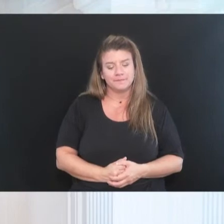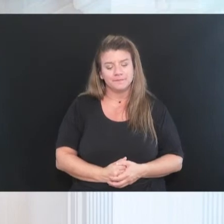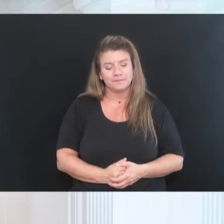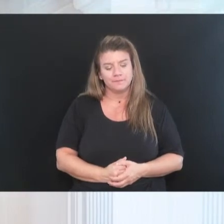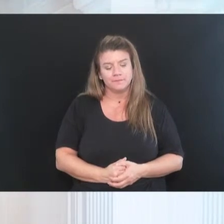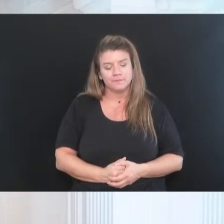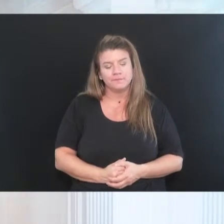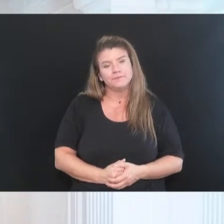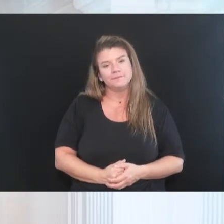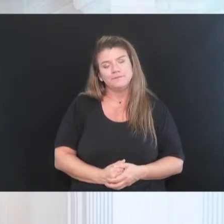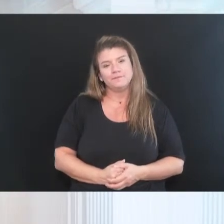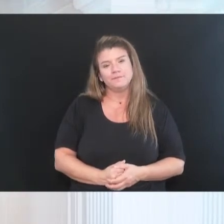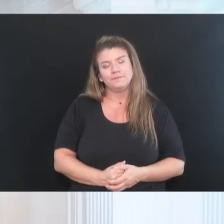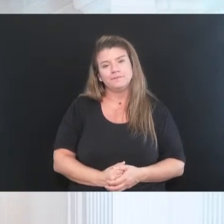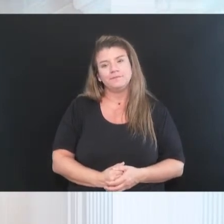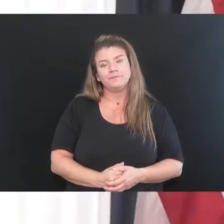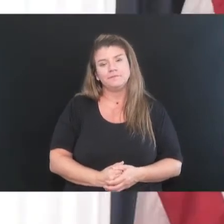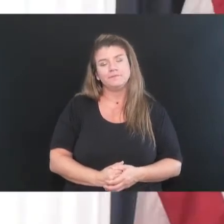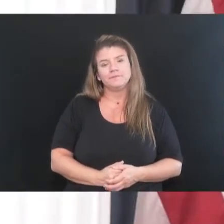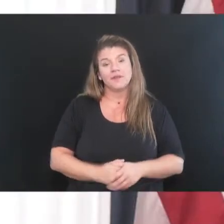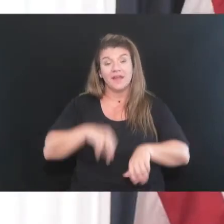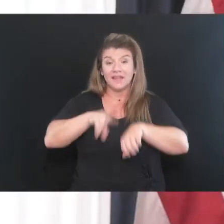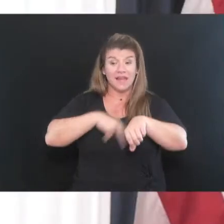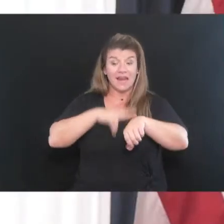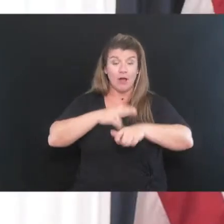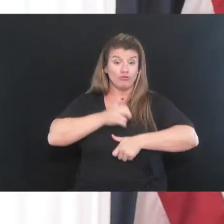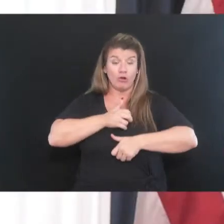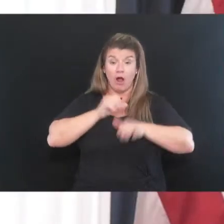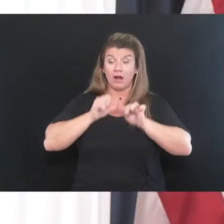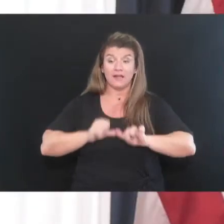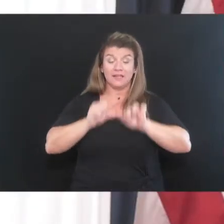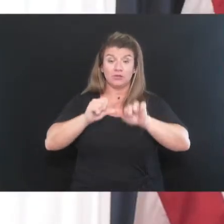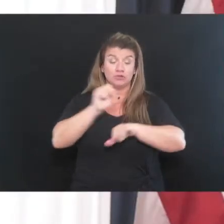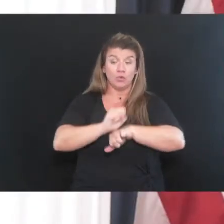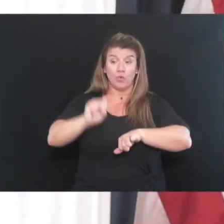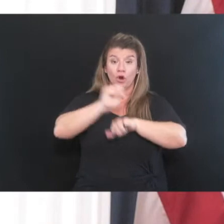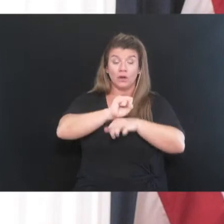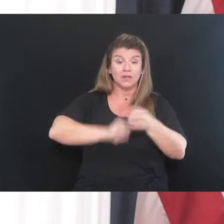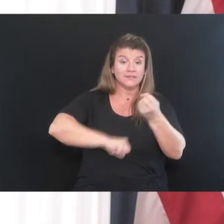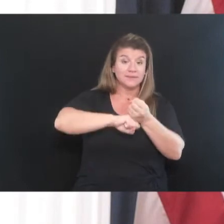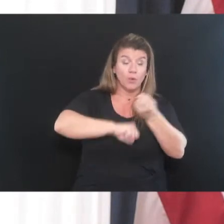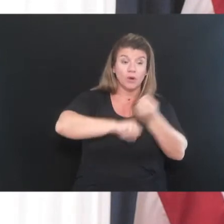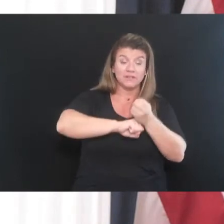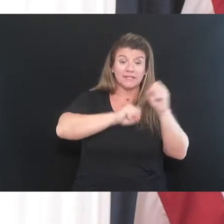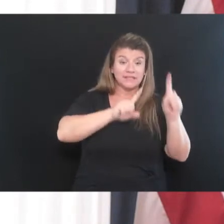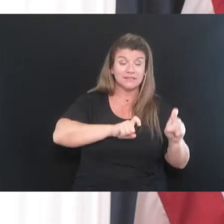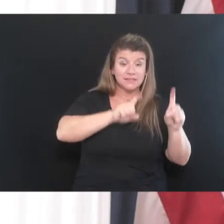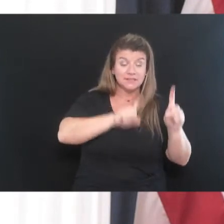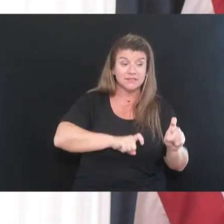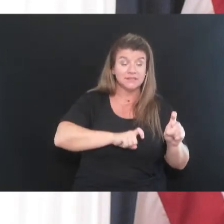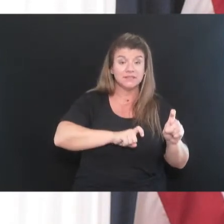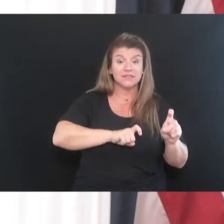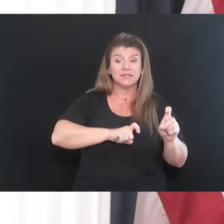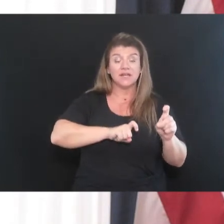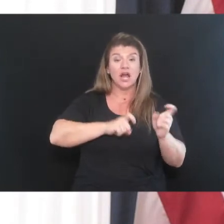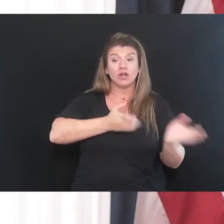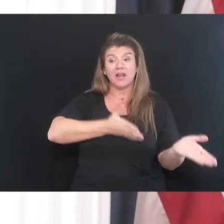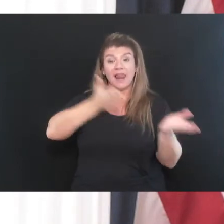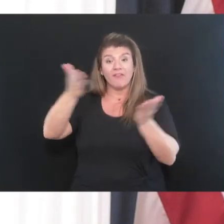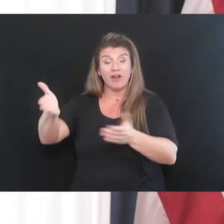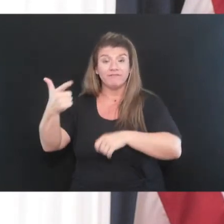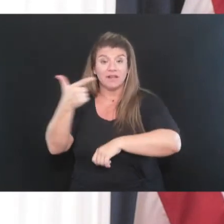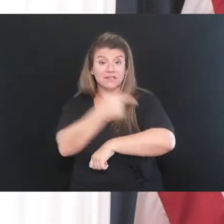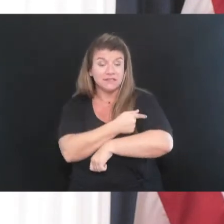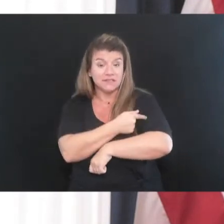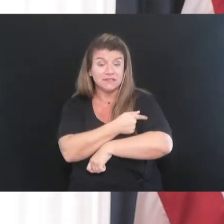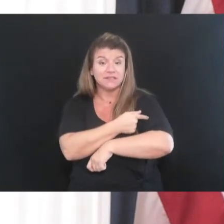So June, the National Guard still continues to work support for testing, for delivery of